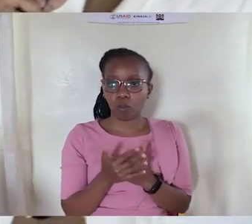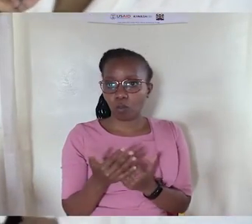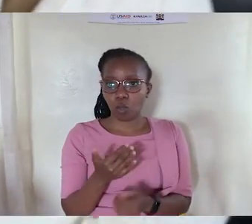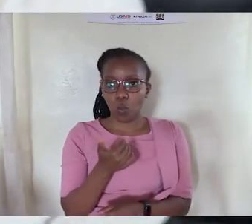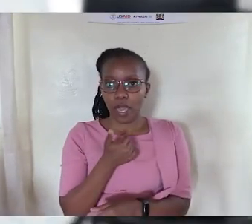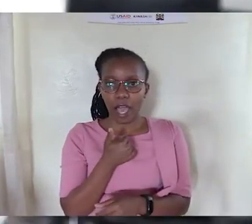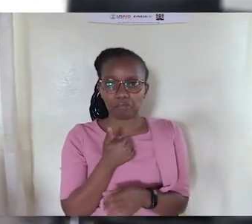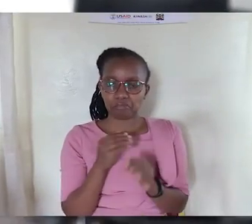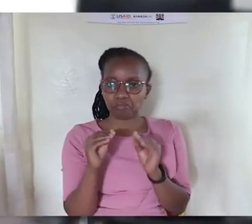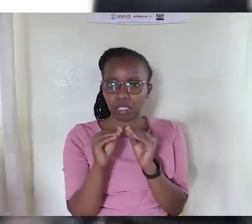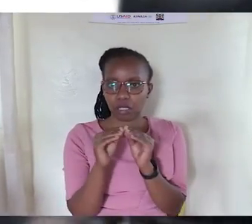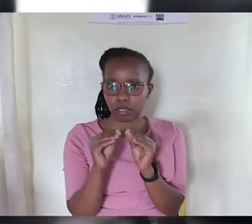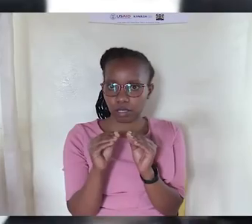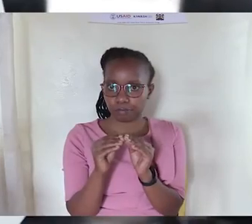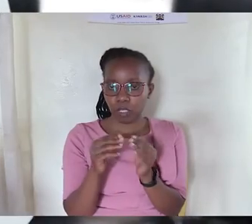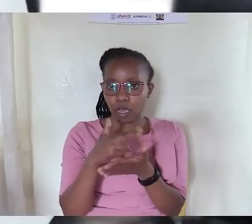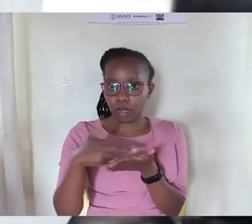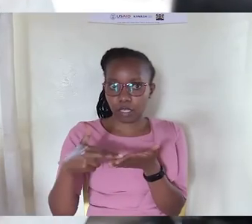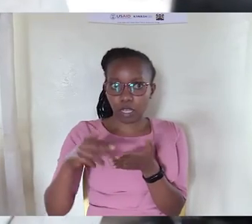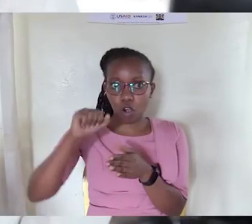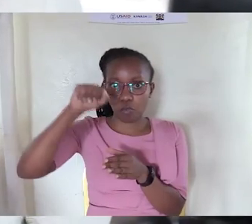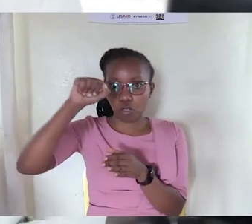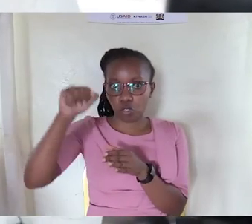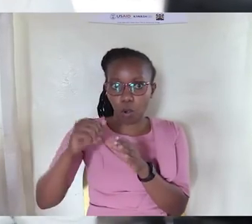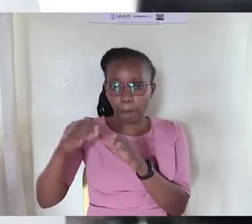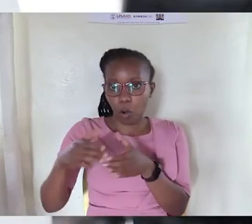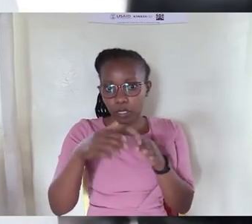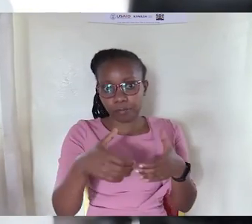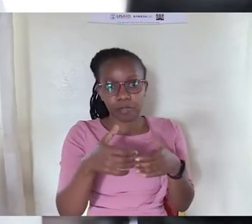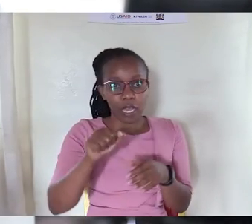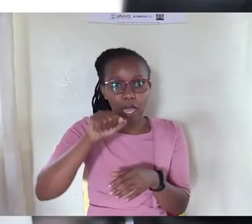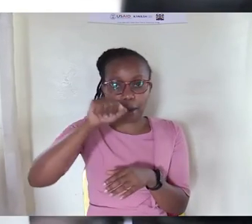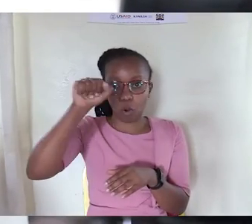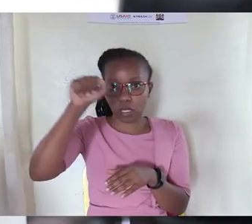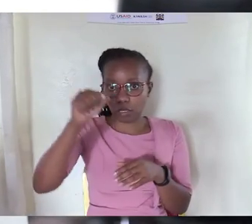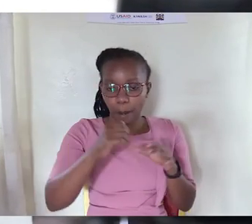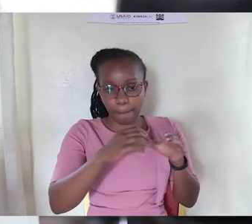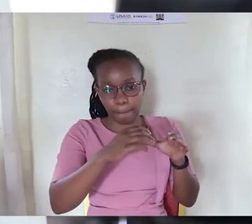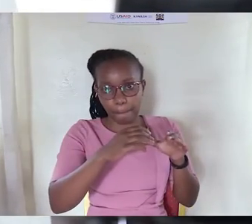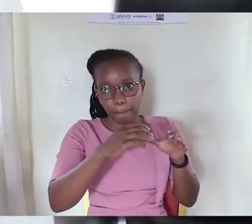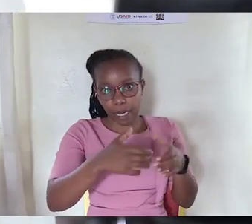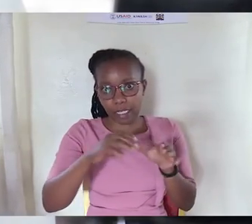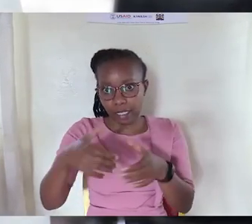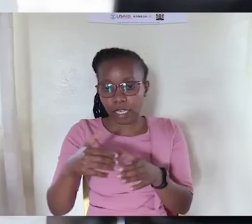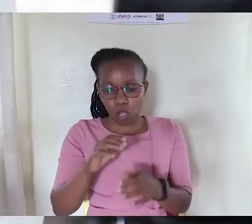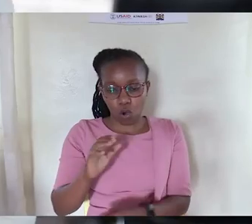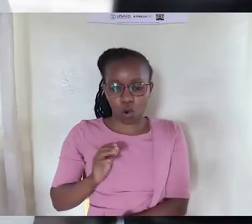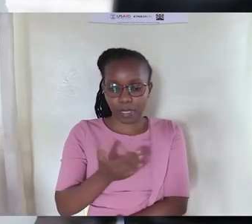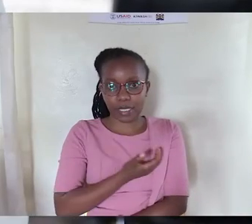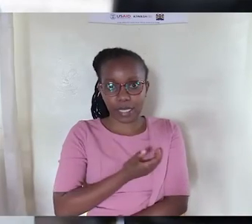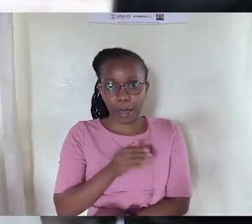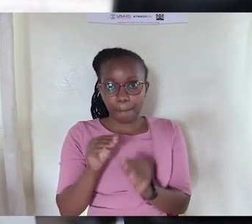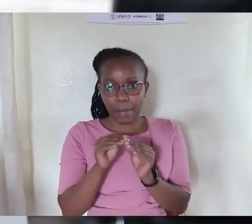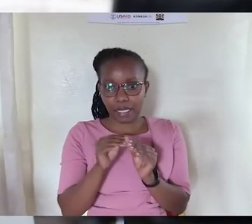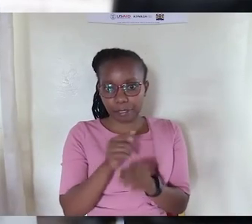we've been having meetings with the Office of the Registrar of Political Parties and the Political Parties Liaison Committee. And in these